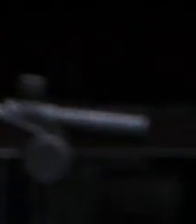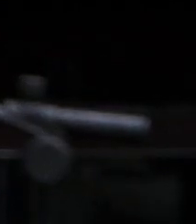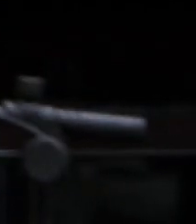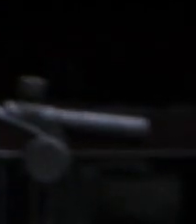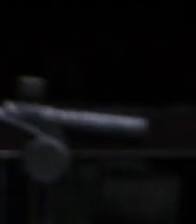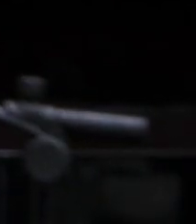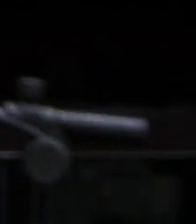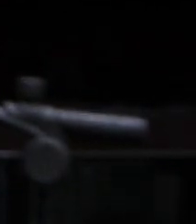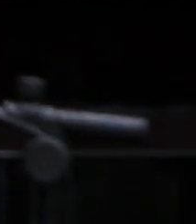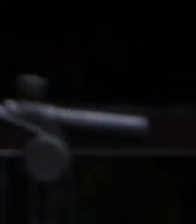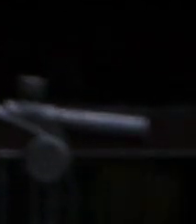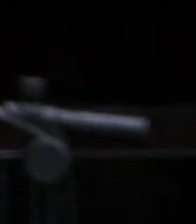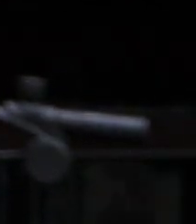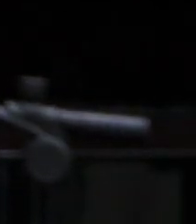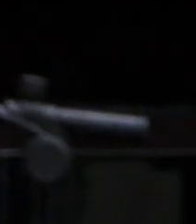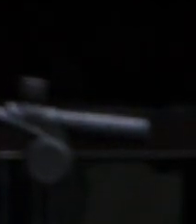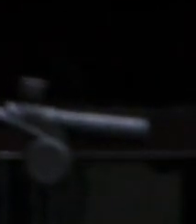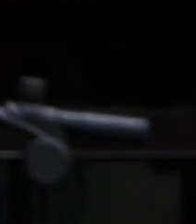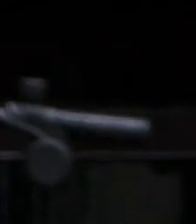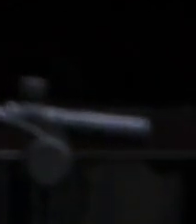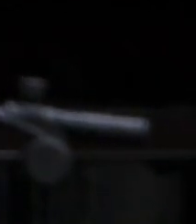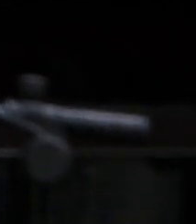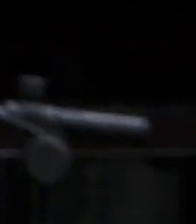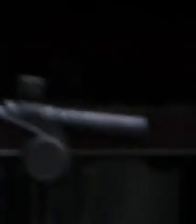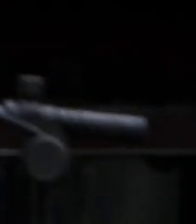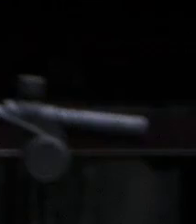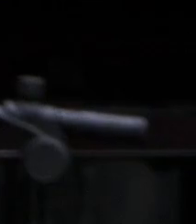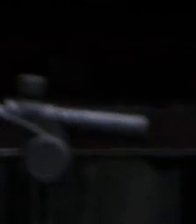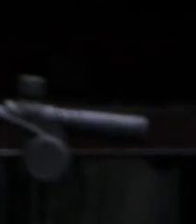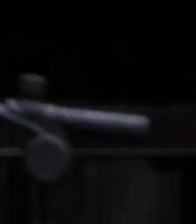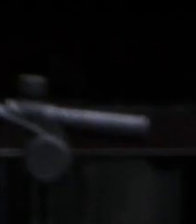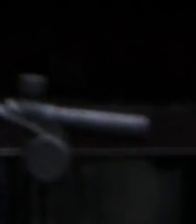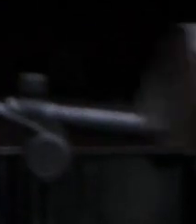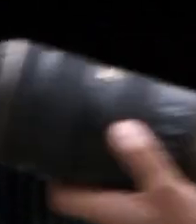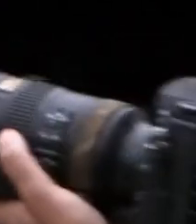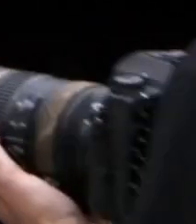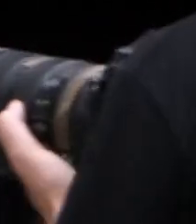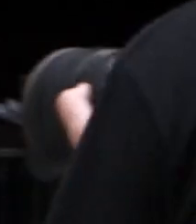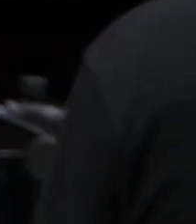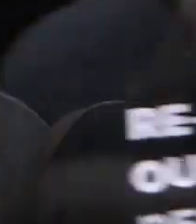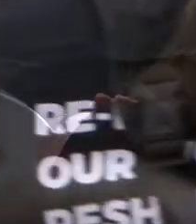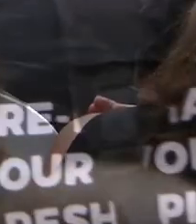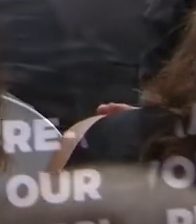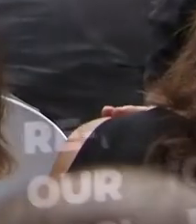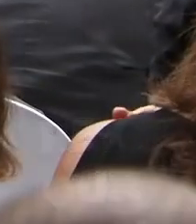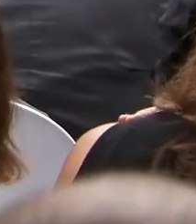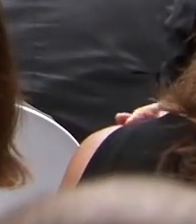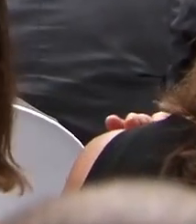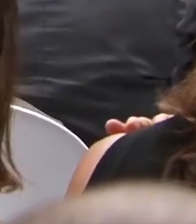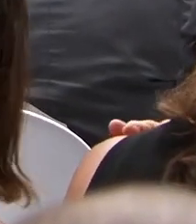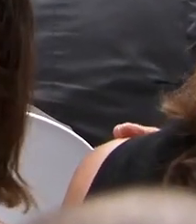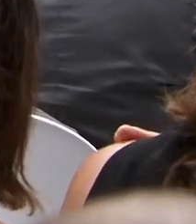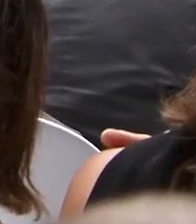it's incredible coincidence that I came from Panama, where I was invited to do a master